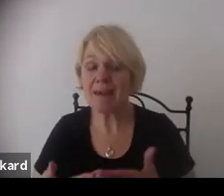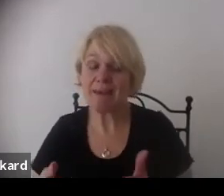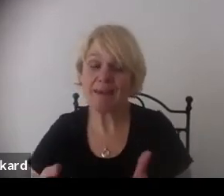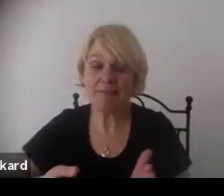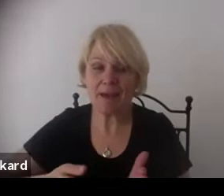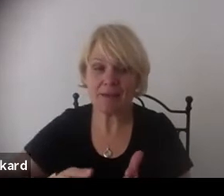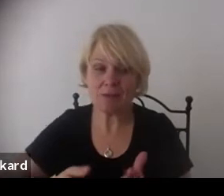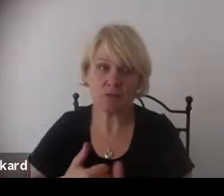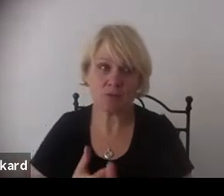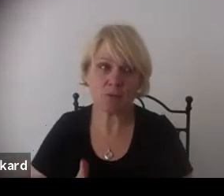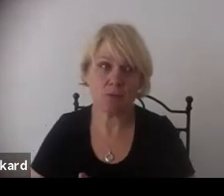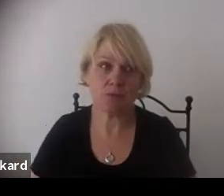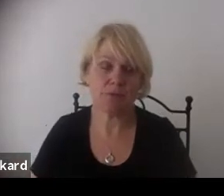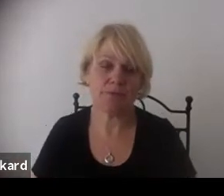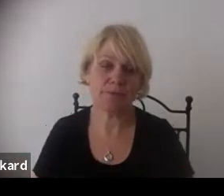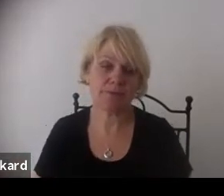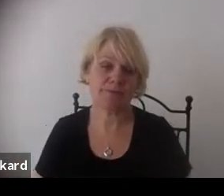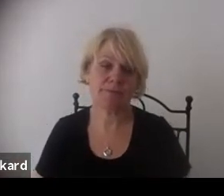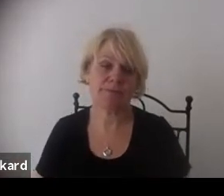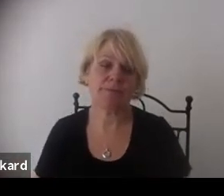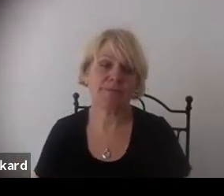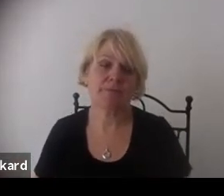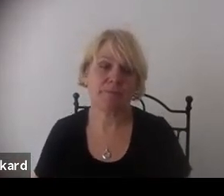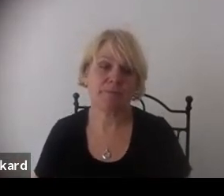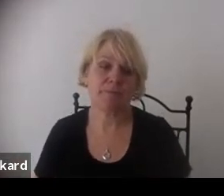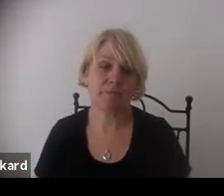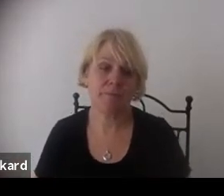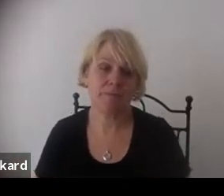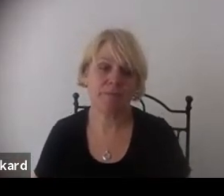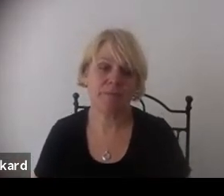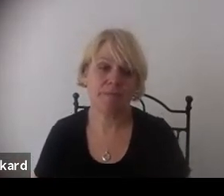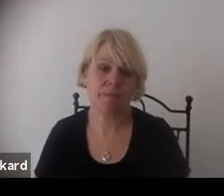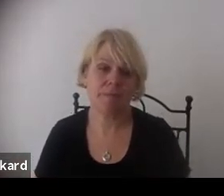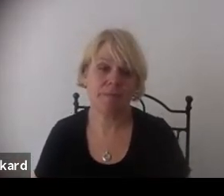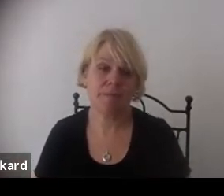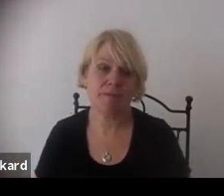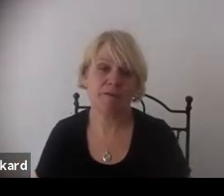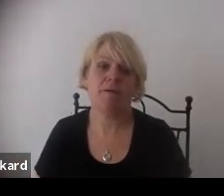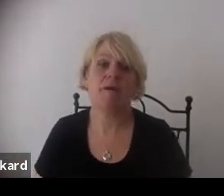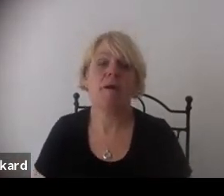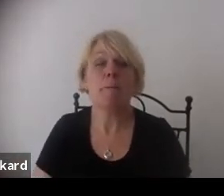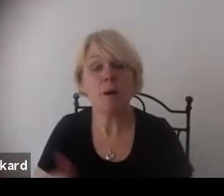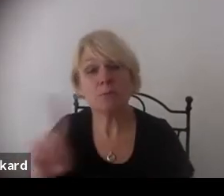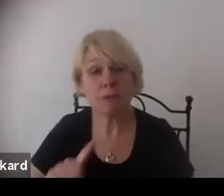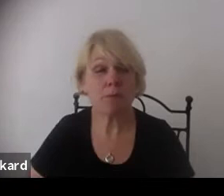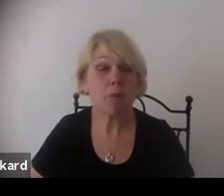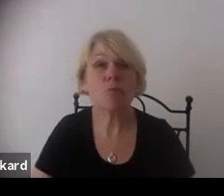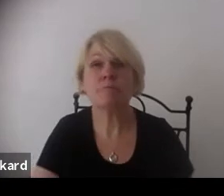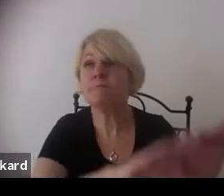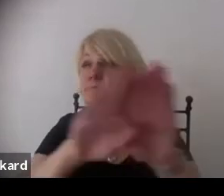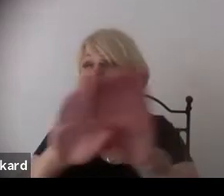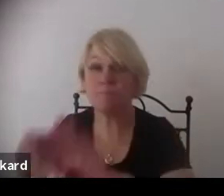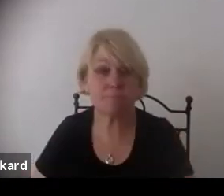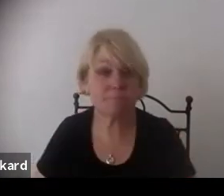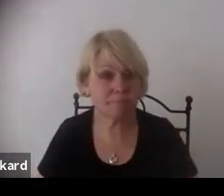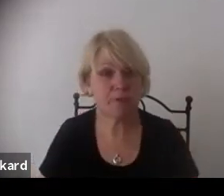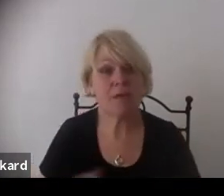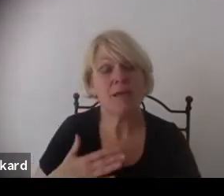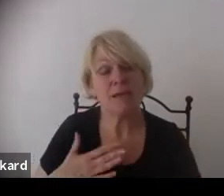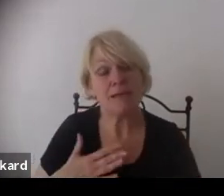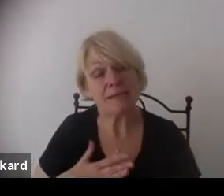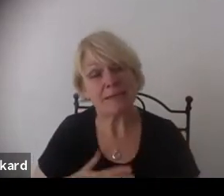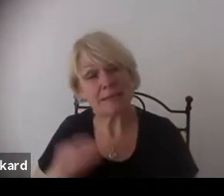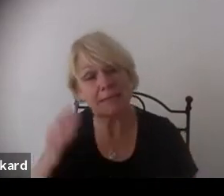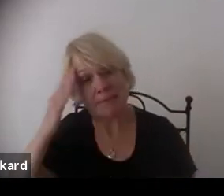primary care, with GPs, because they are the majority of people nationally who need support for mental health